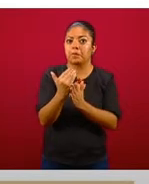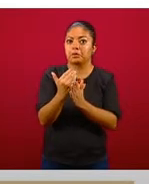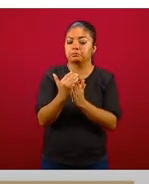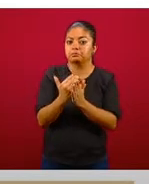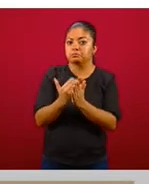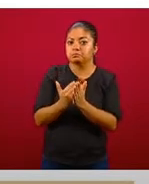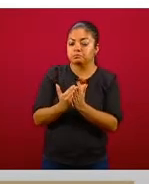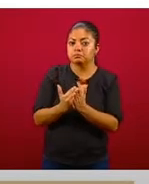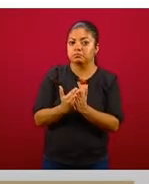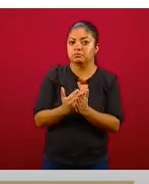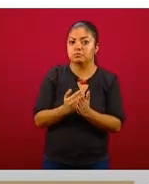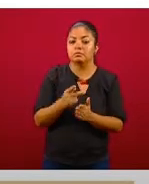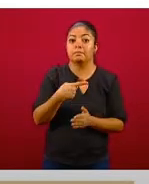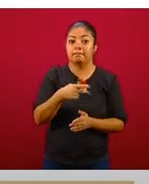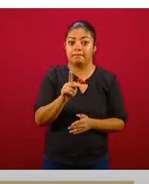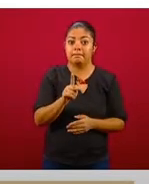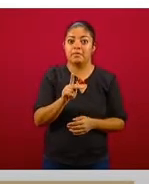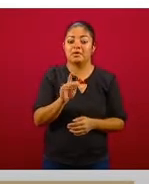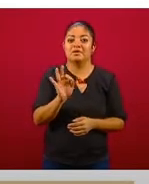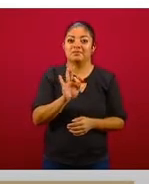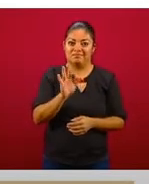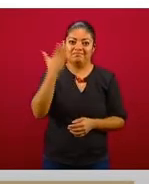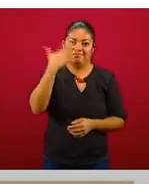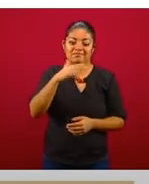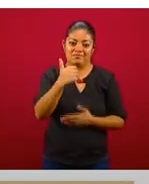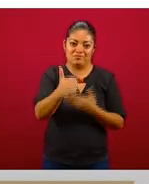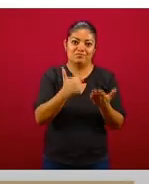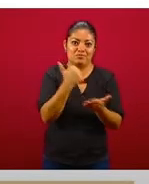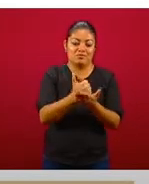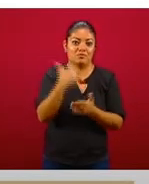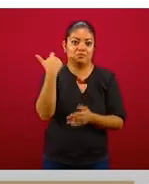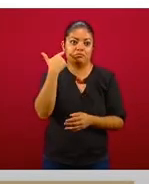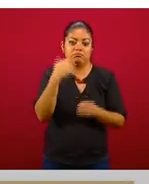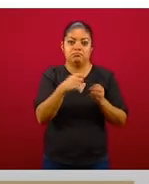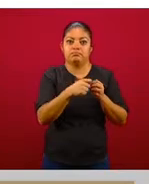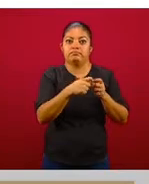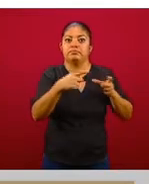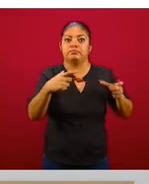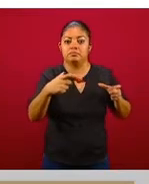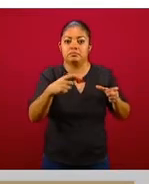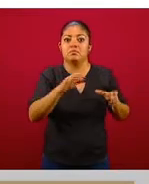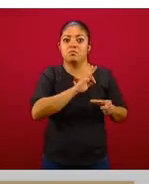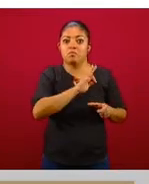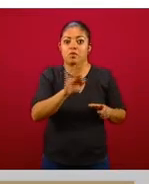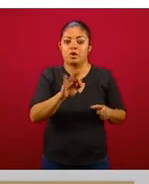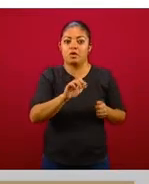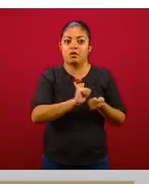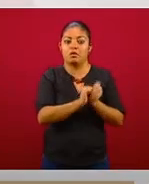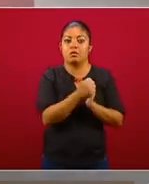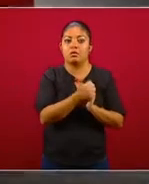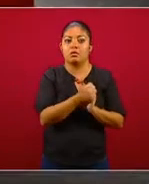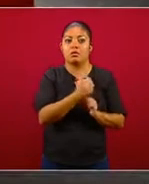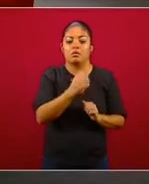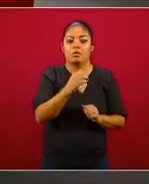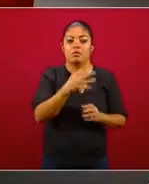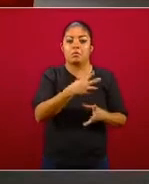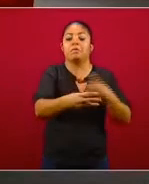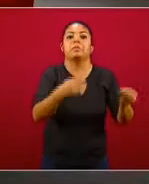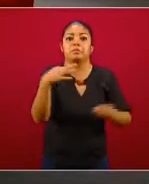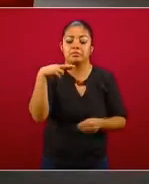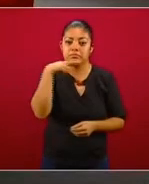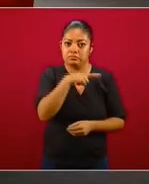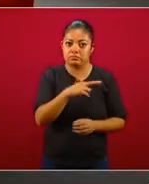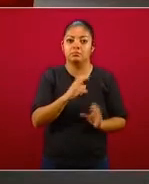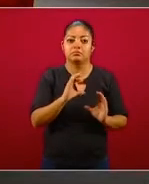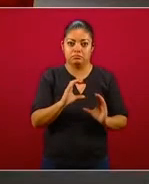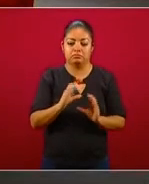at momento, this point. A week irremediablemente por ser ago, una the ciudad prediction grande, was quite podría extended. It was levantar not un pico precise. epidémico. Creo que And that tenemos had to también aquí